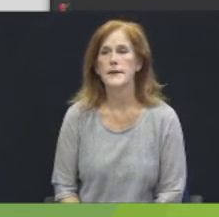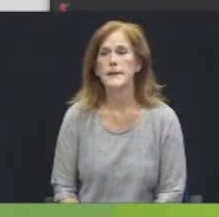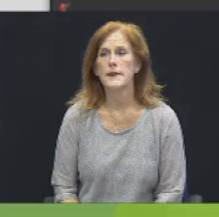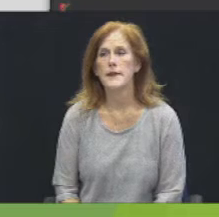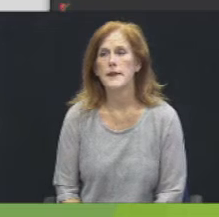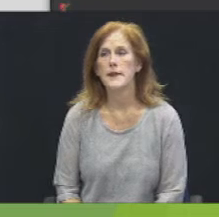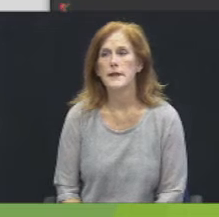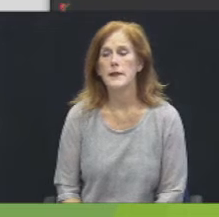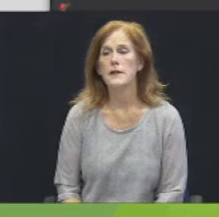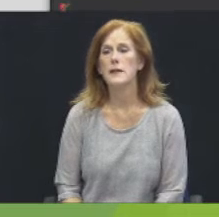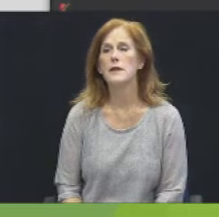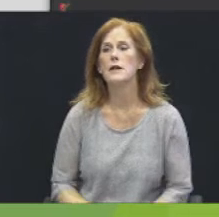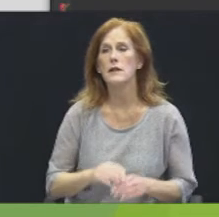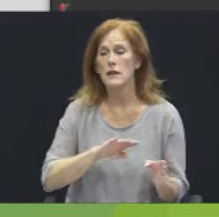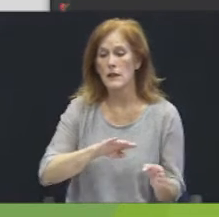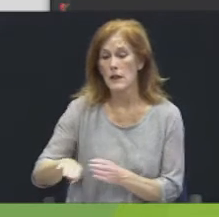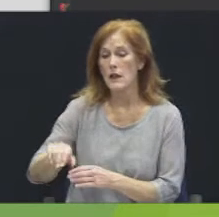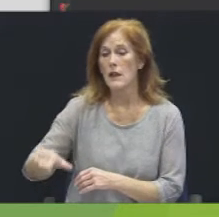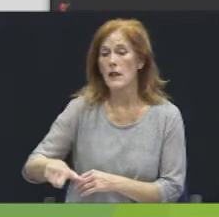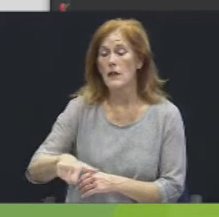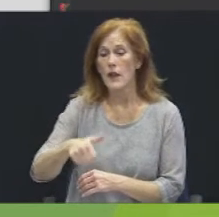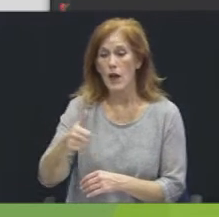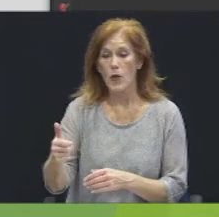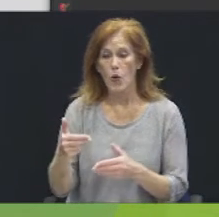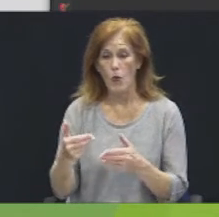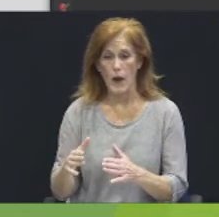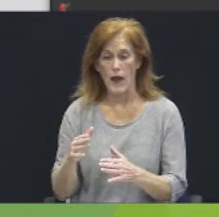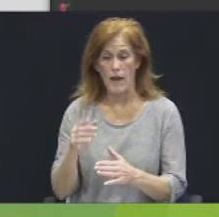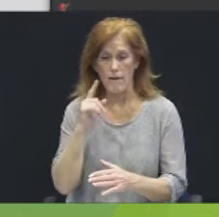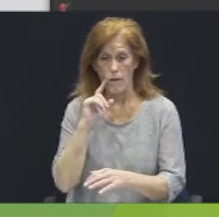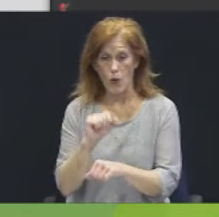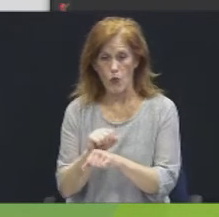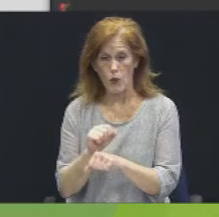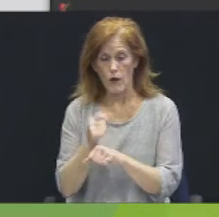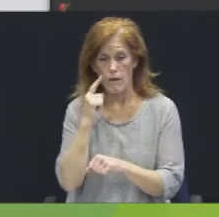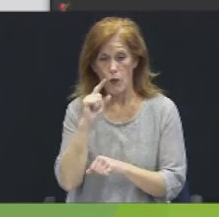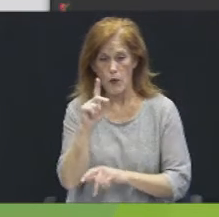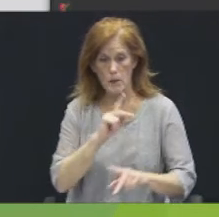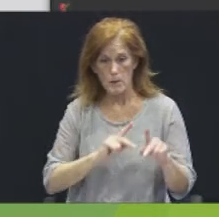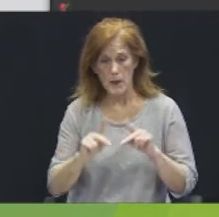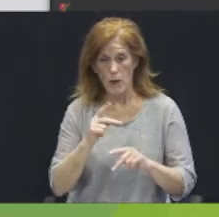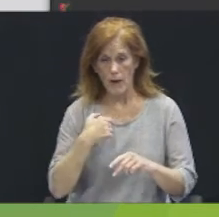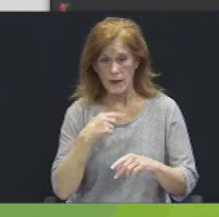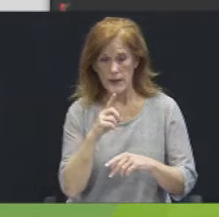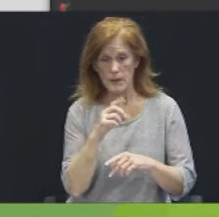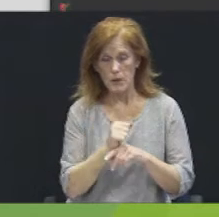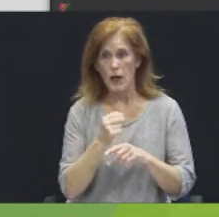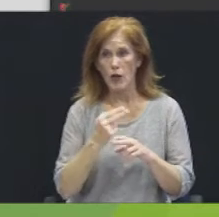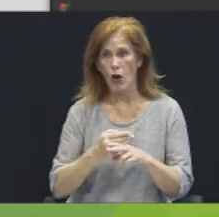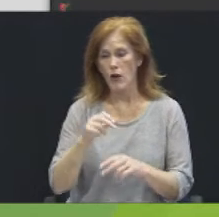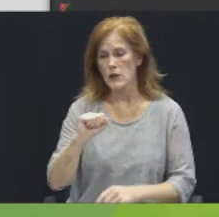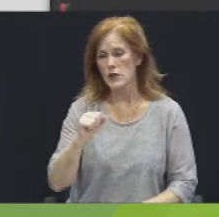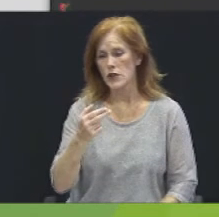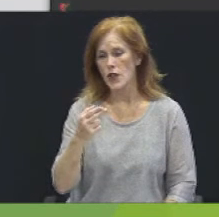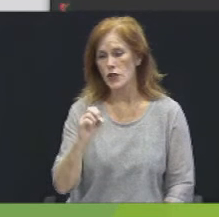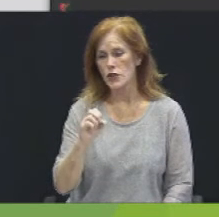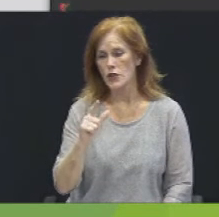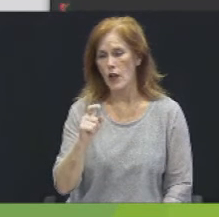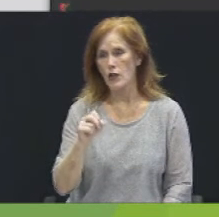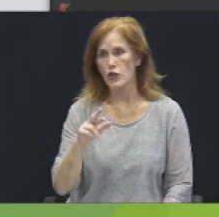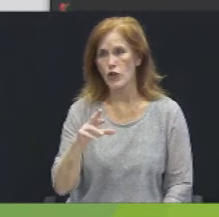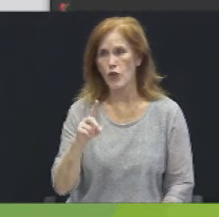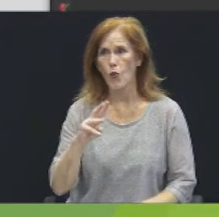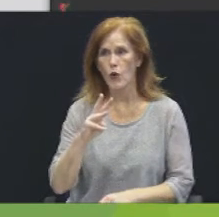The other form of employment for people with disabilities is sheltered workshop. And this refers to an organization or environment